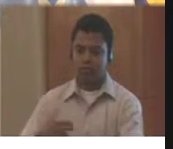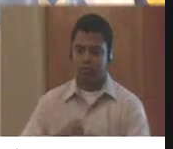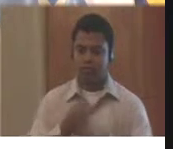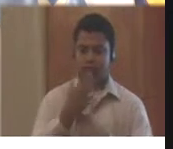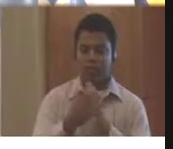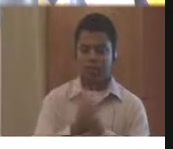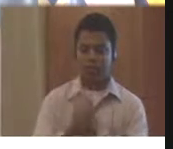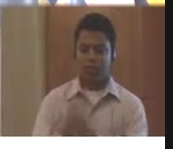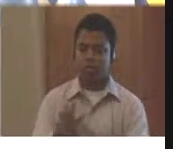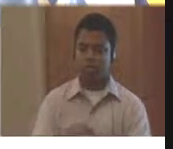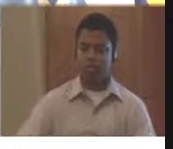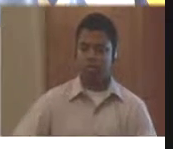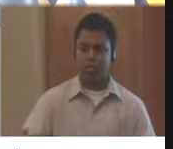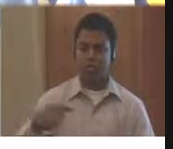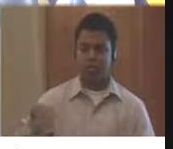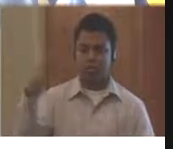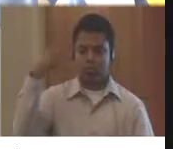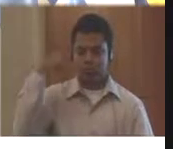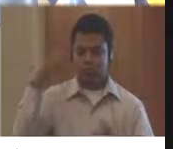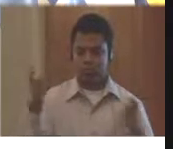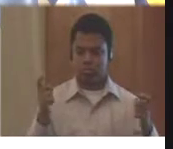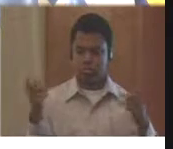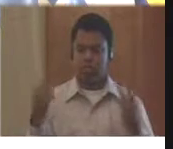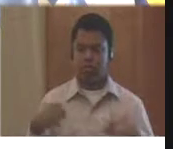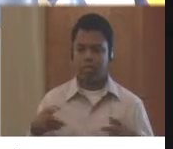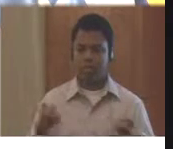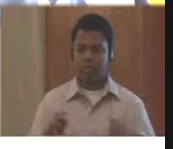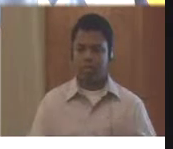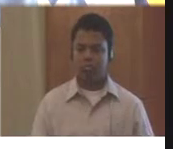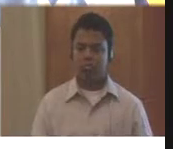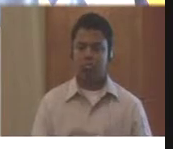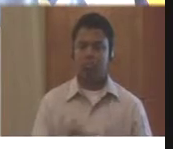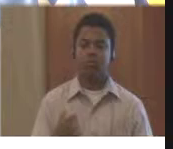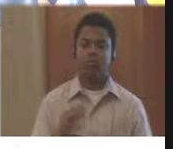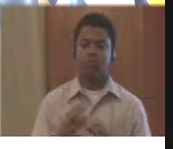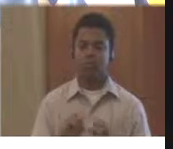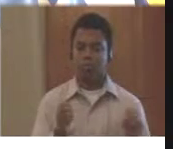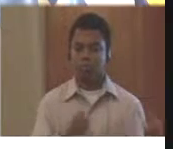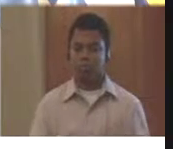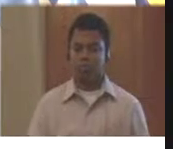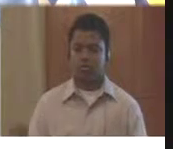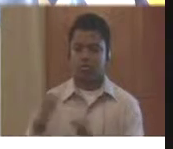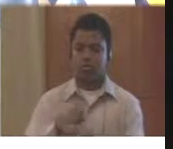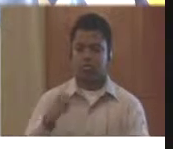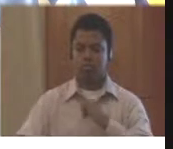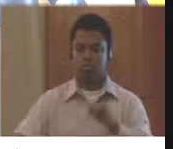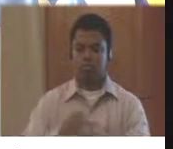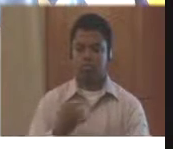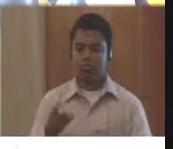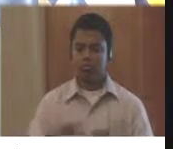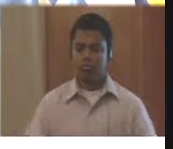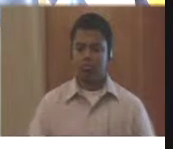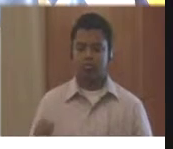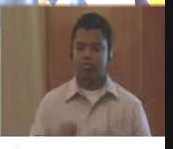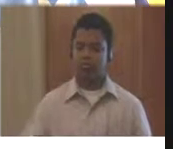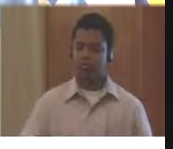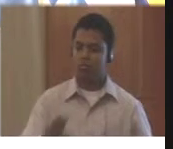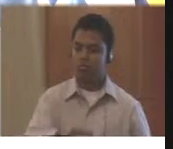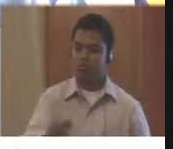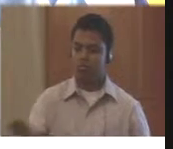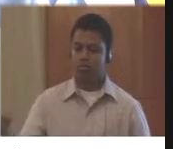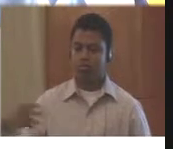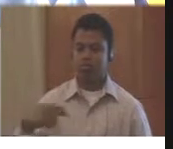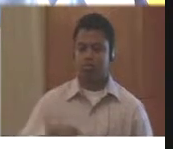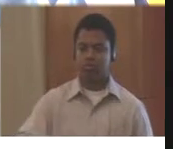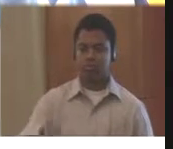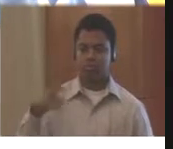local capacities and governance, so much so that the organizations are